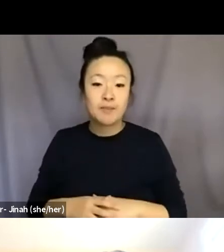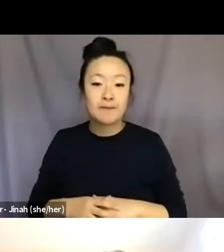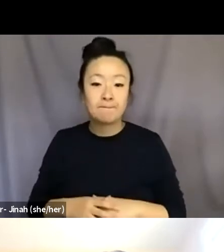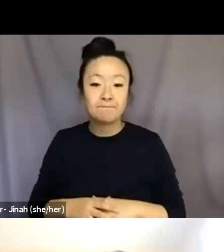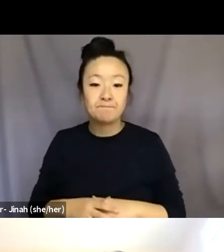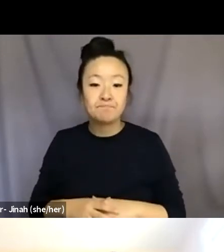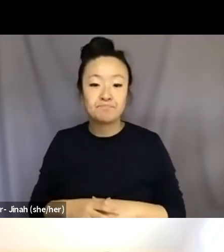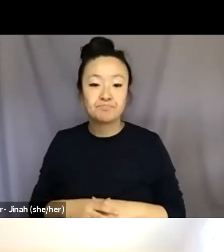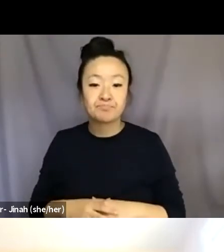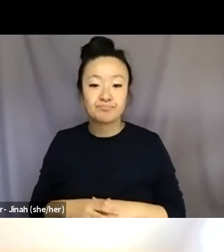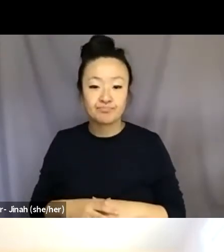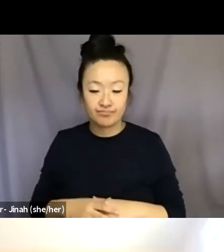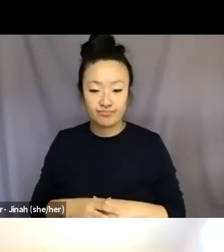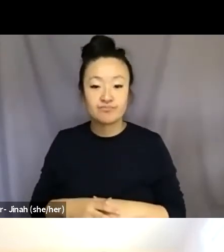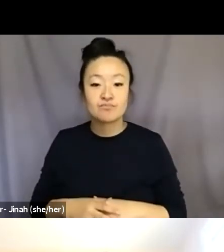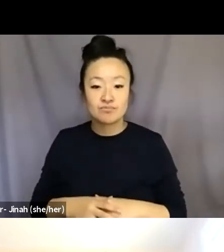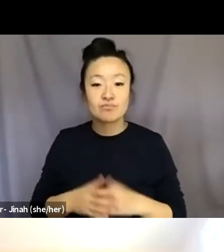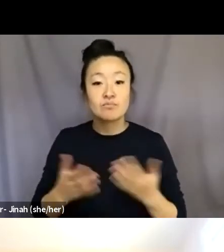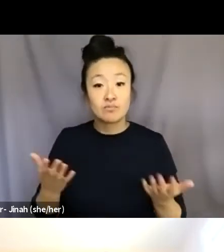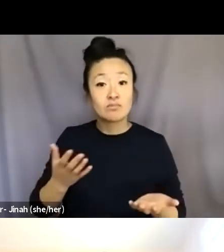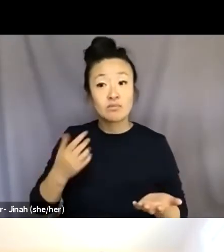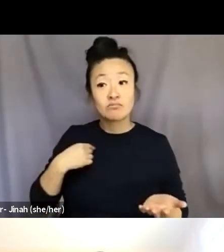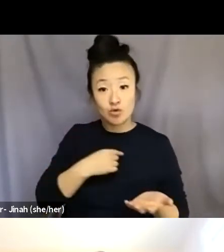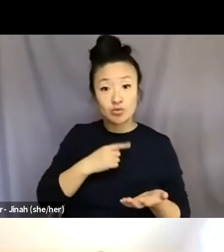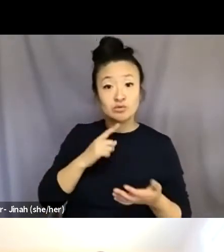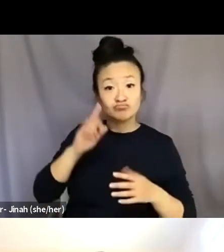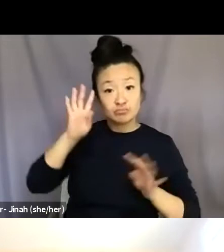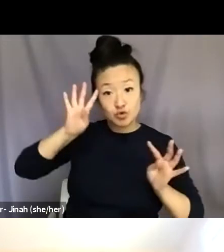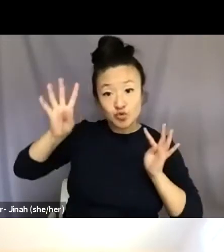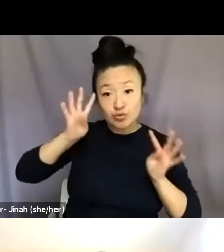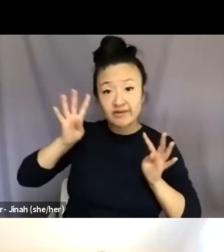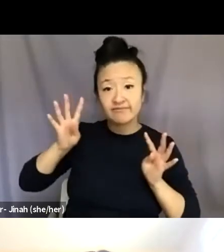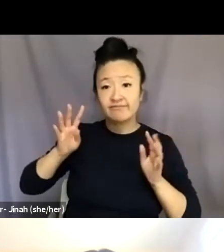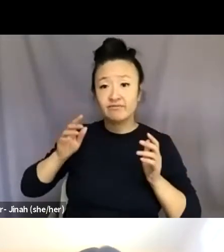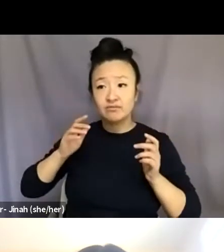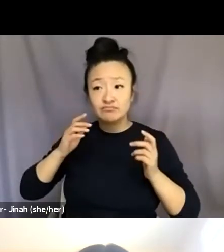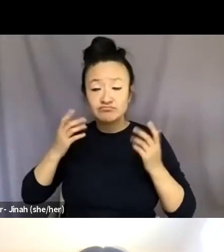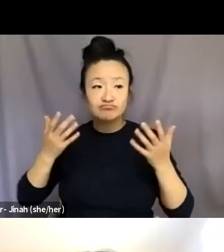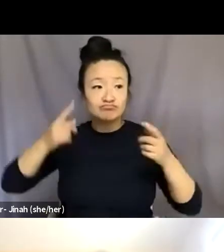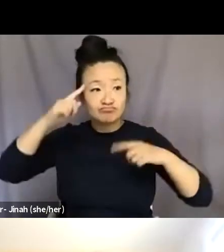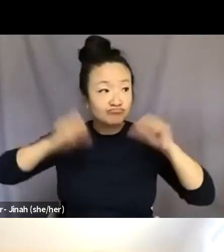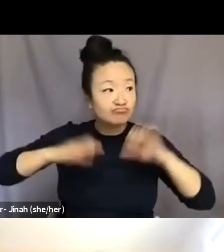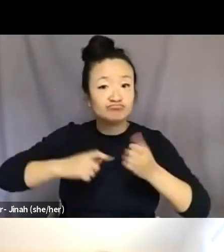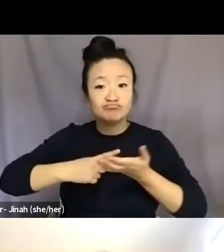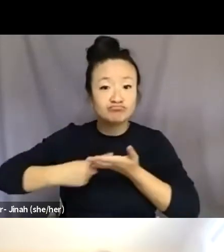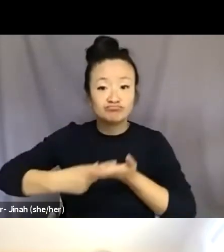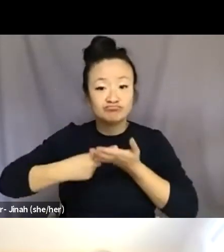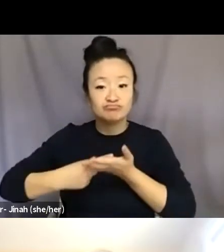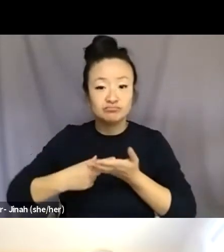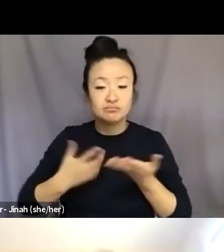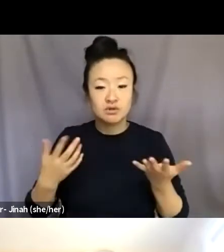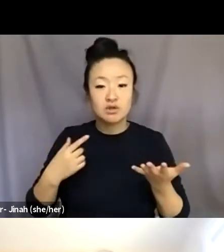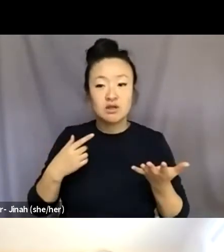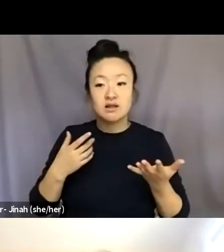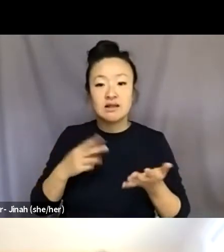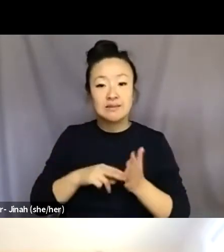because we are creative and innovative, we are coming up with new ideas. There's more accessibility to